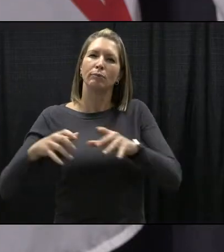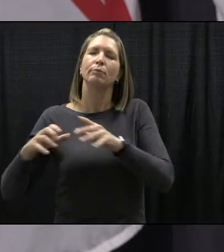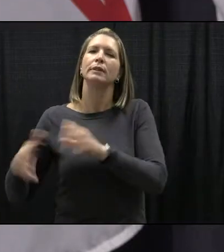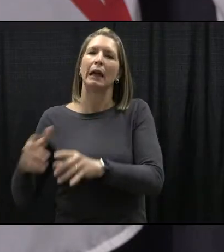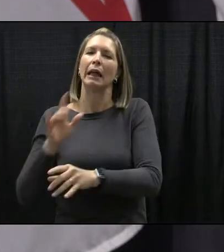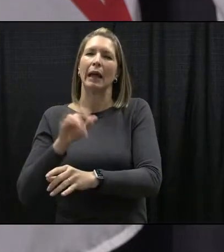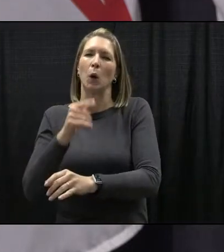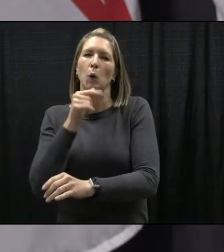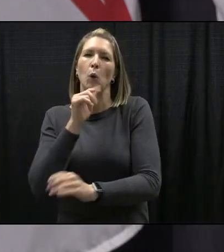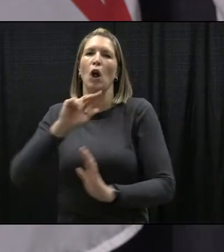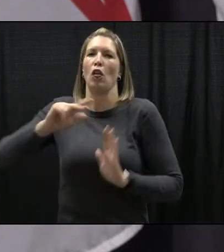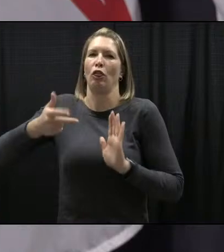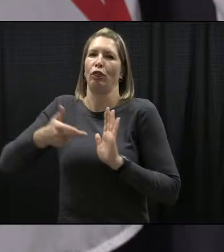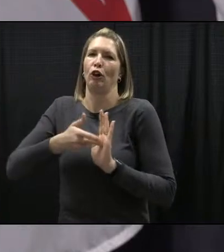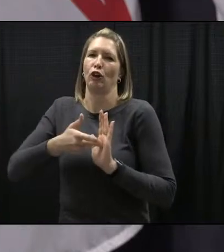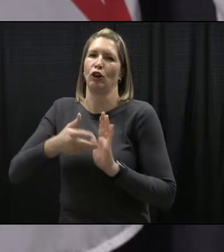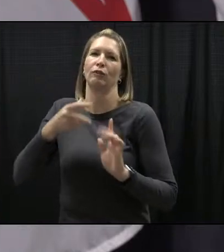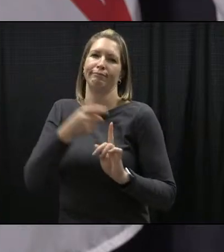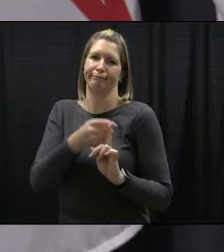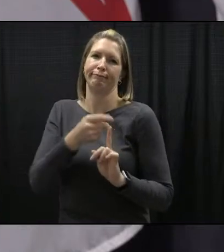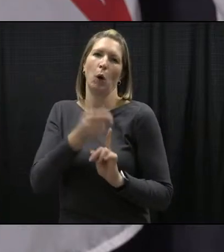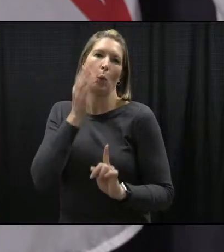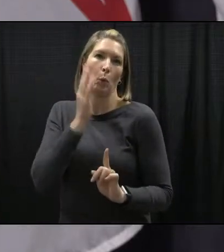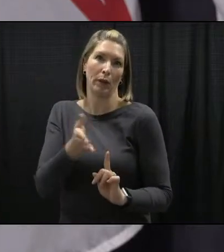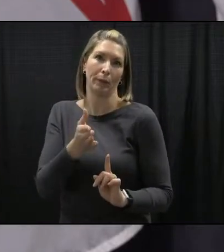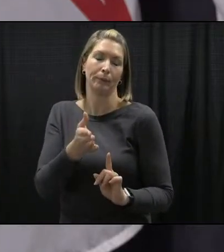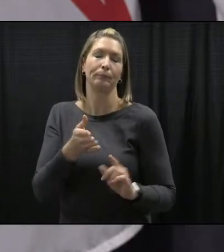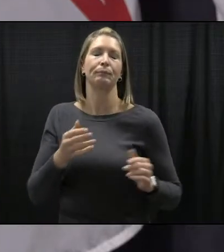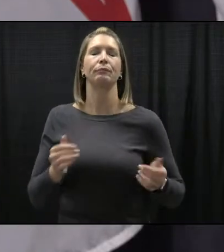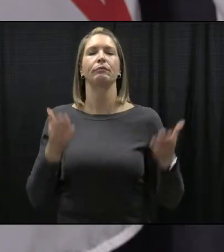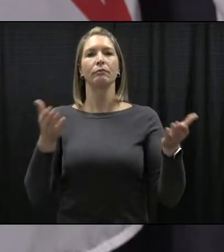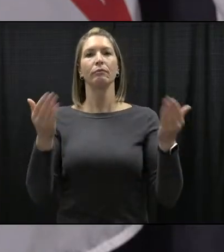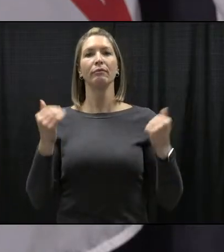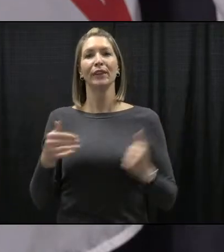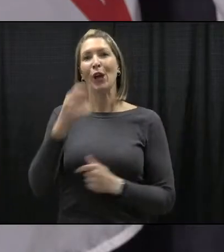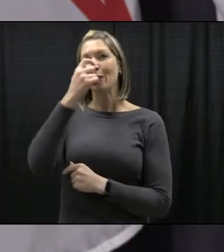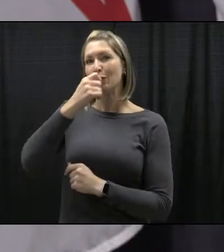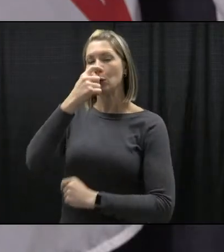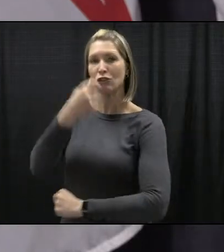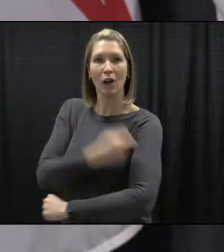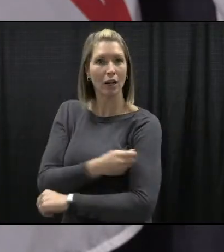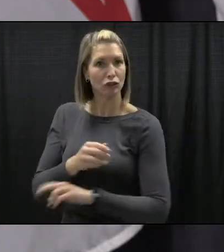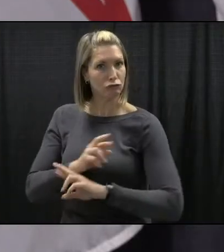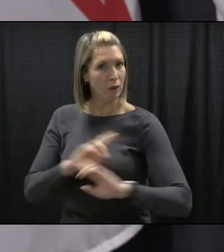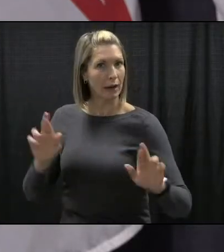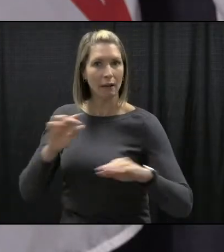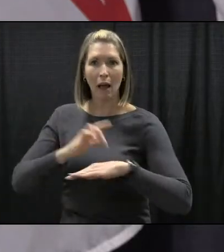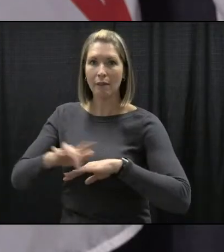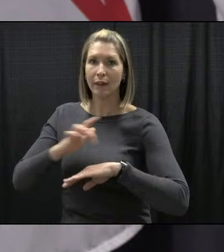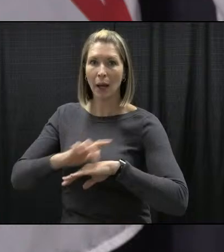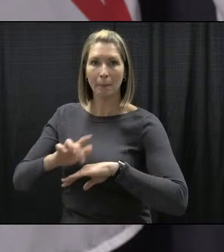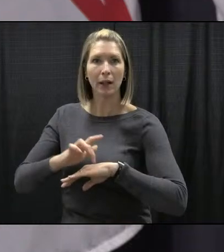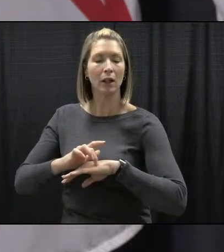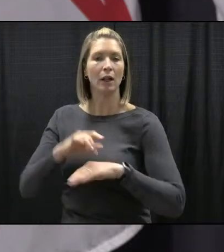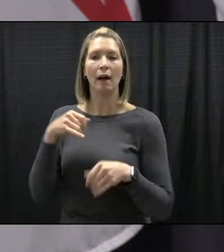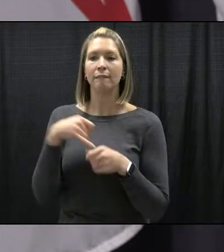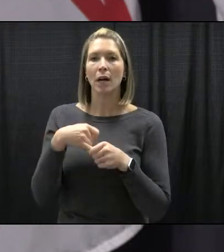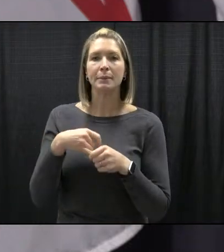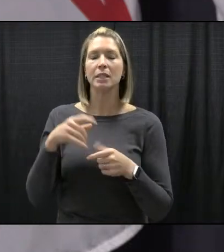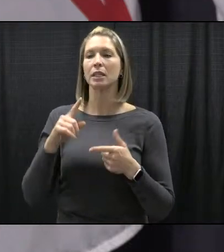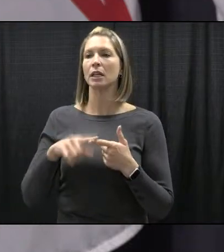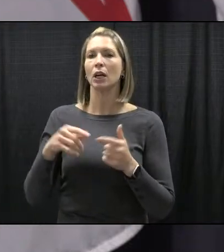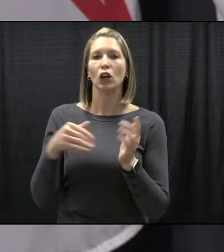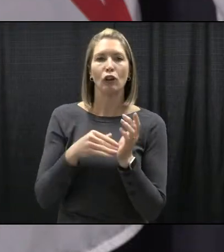previously. As well, flu shots are now available through public health clinics, pharmacies,